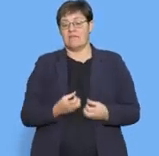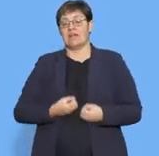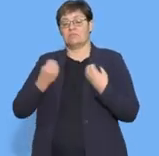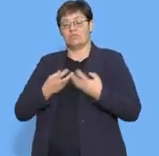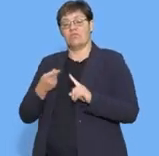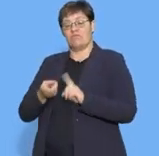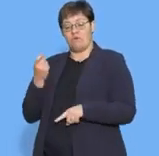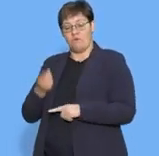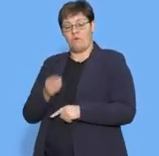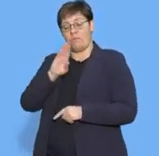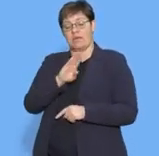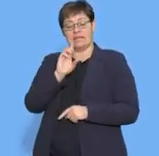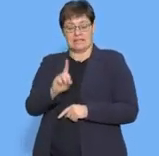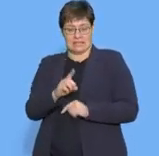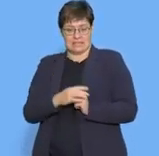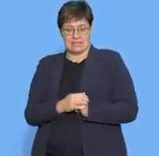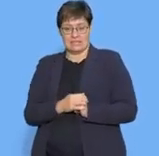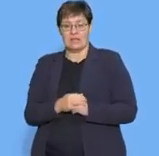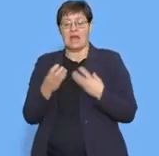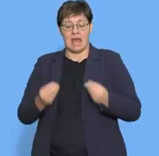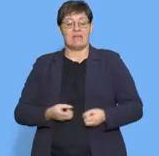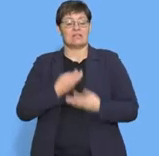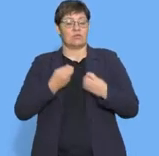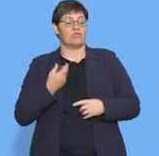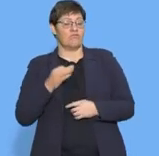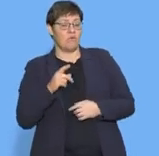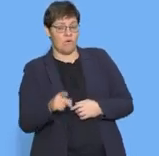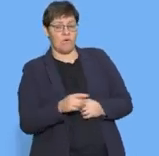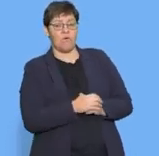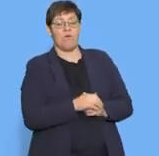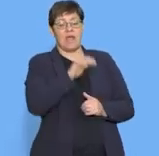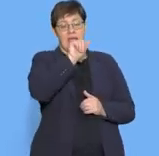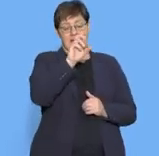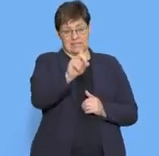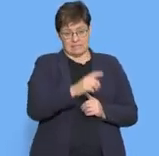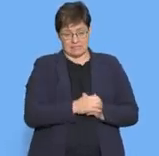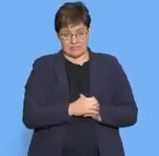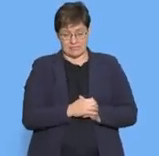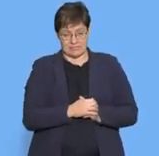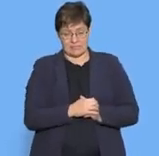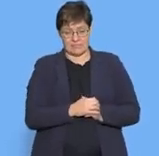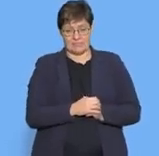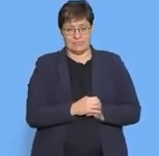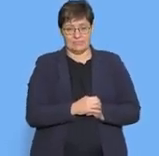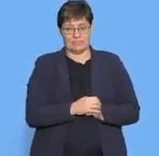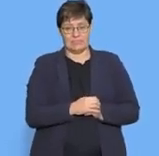and we have an expression now for BD, and we have an expression for AD.